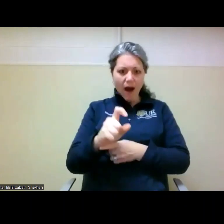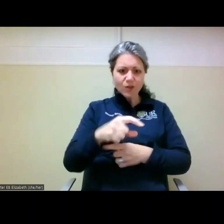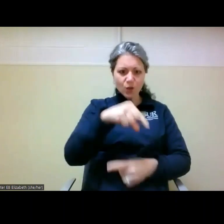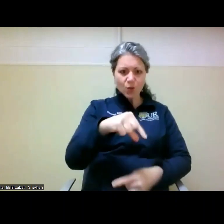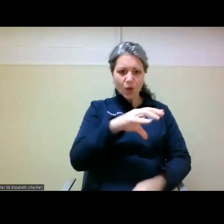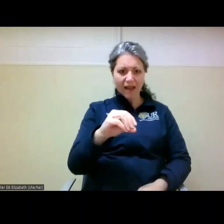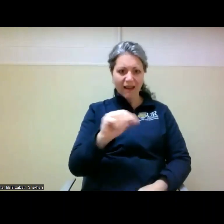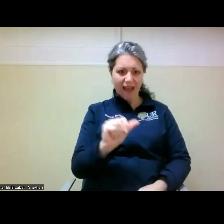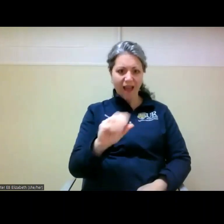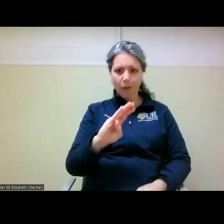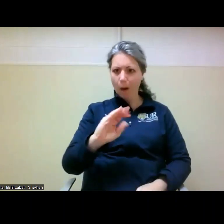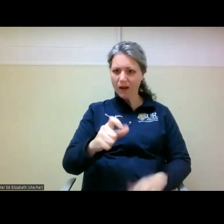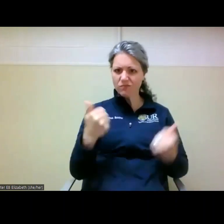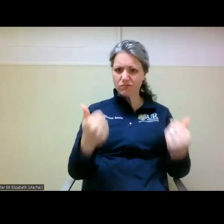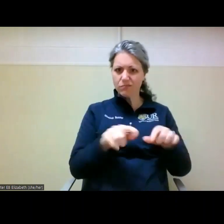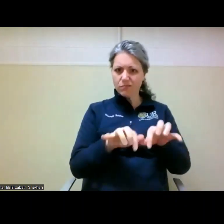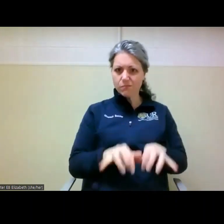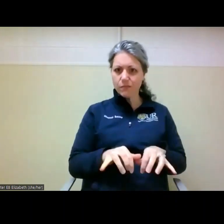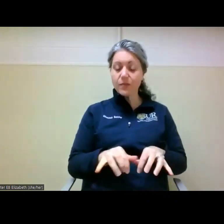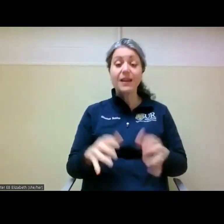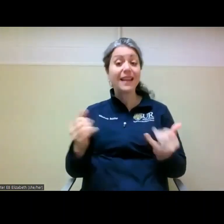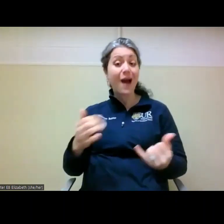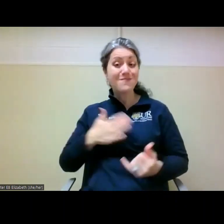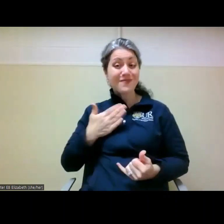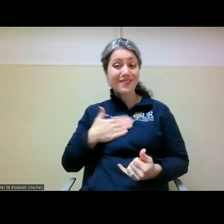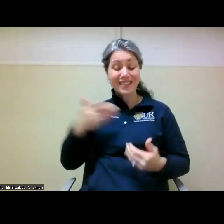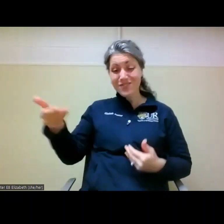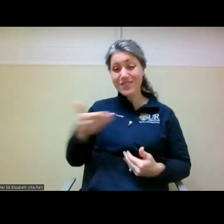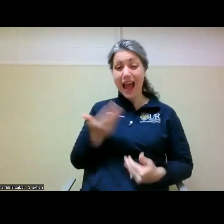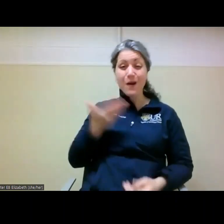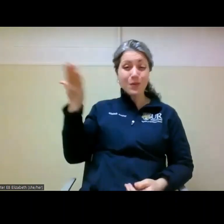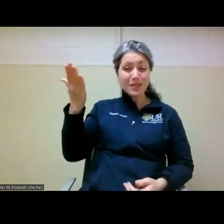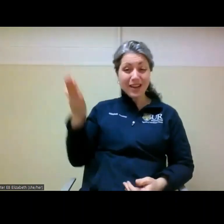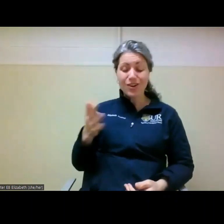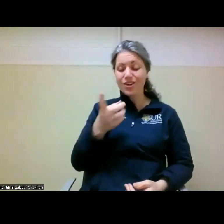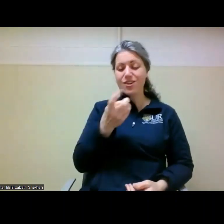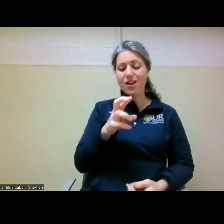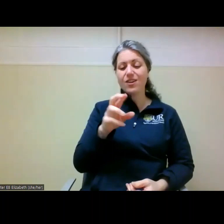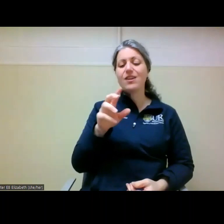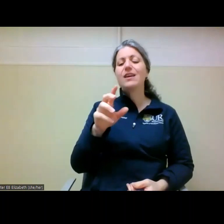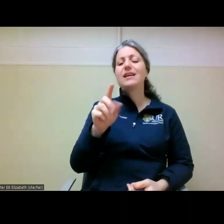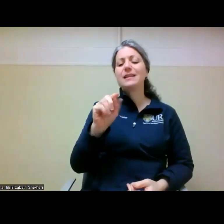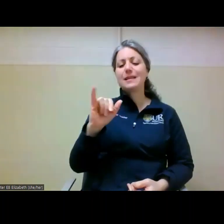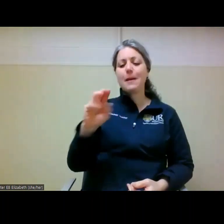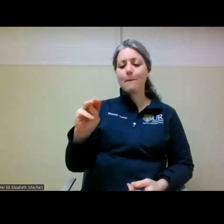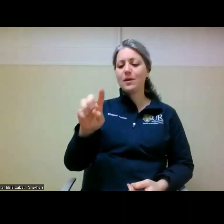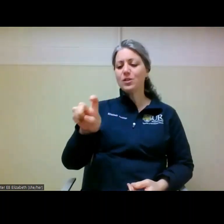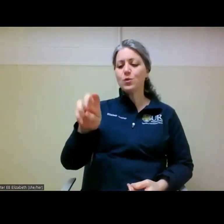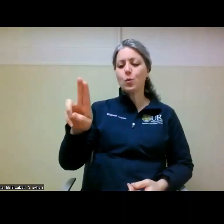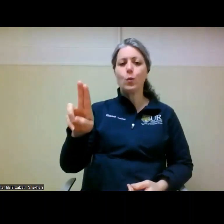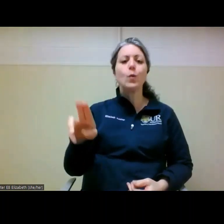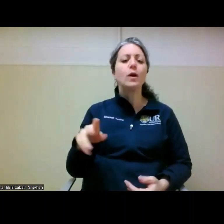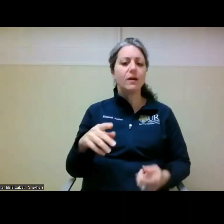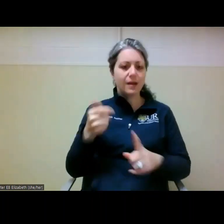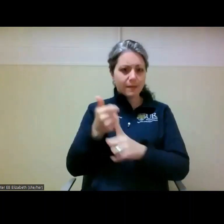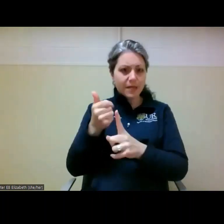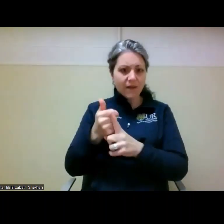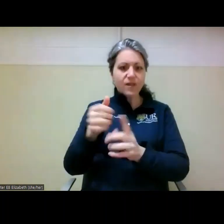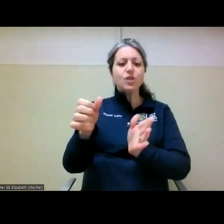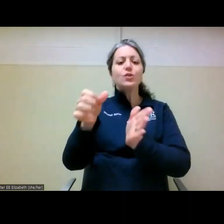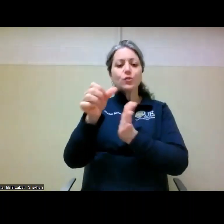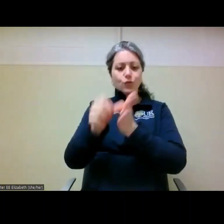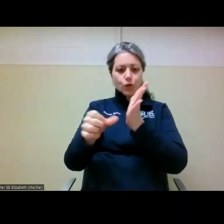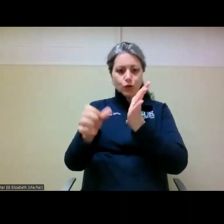screen. Now, I am pleased to introduce to you our presenter, Dr. Tim Zhu. Dr. Zhu is a surgeon specializing